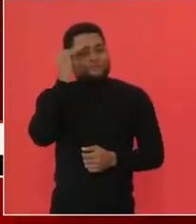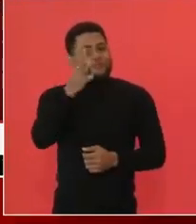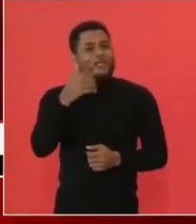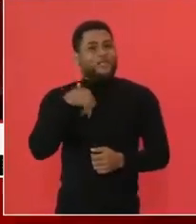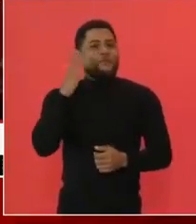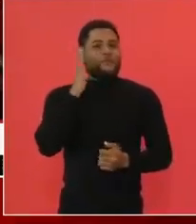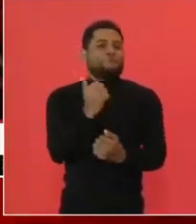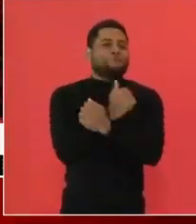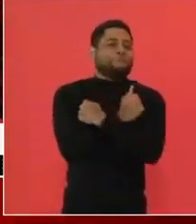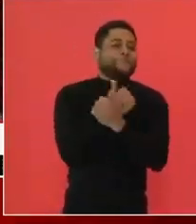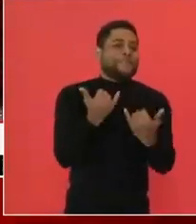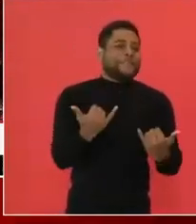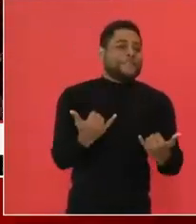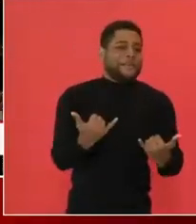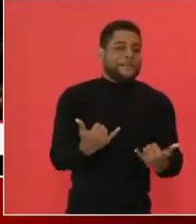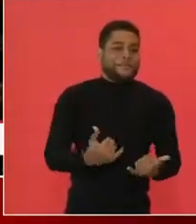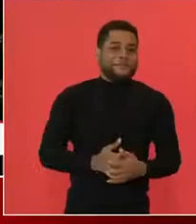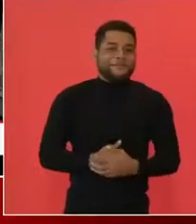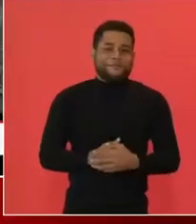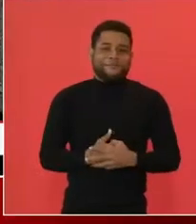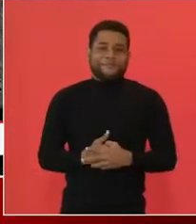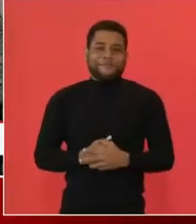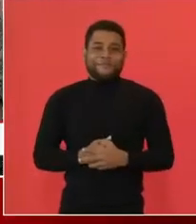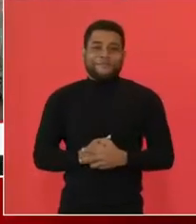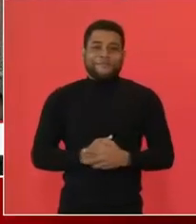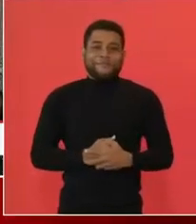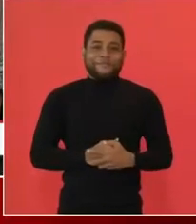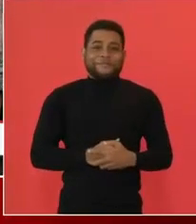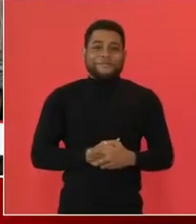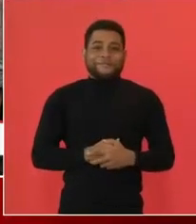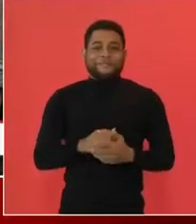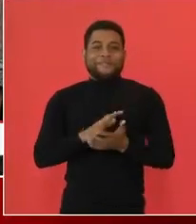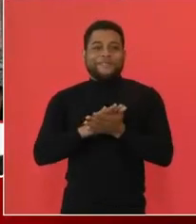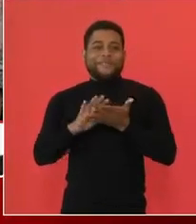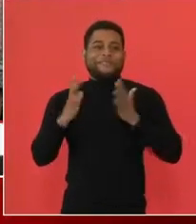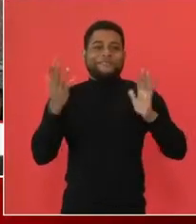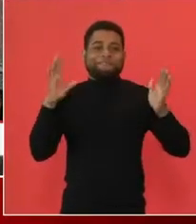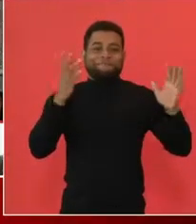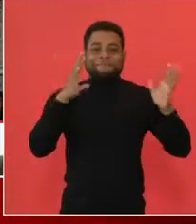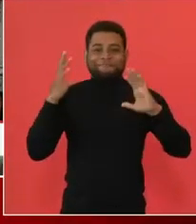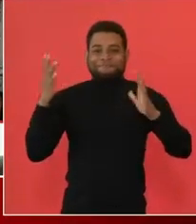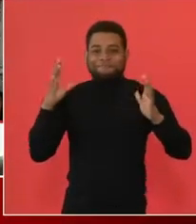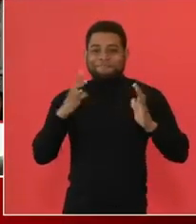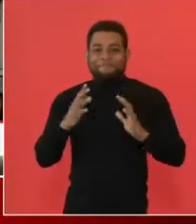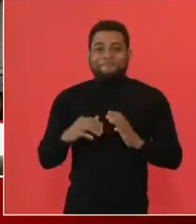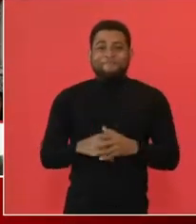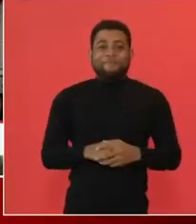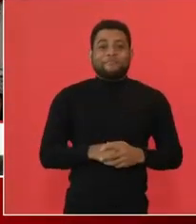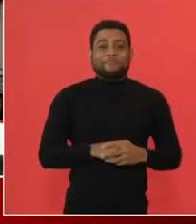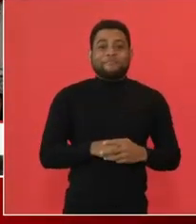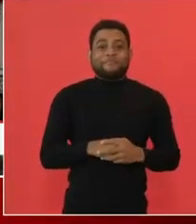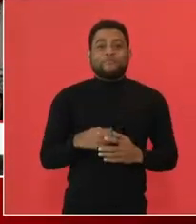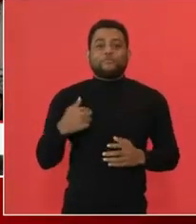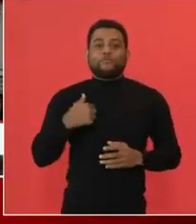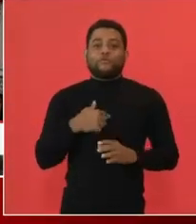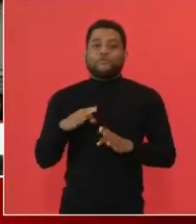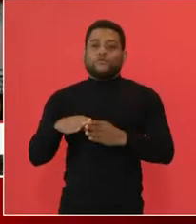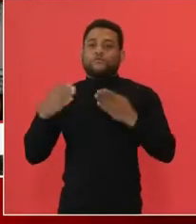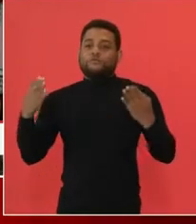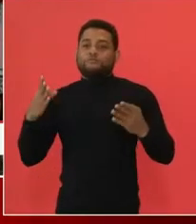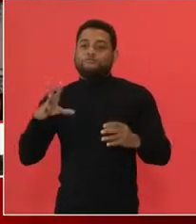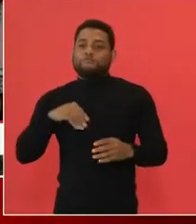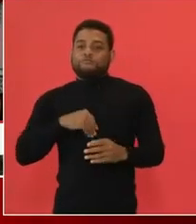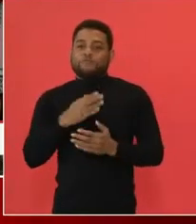All right, DOES. So I am going to take a few press questions, emphasis on a few, because I have